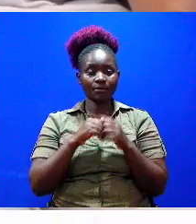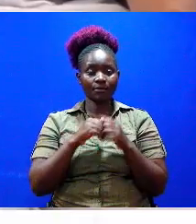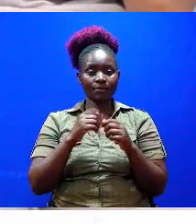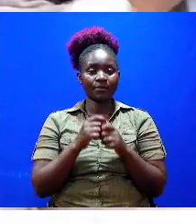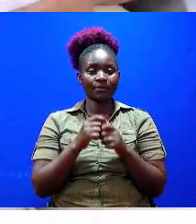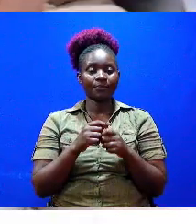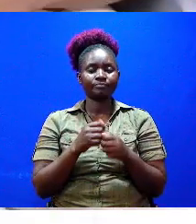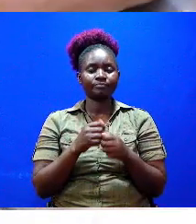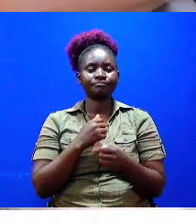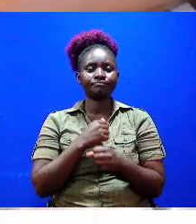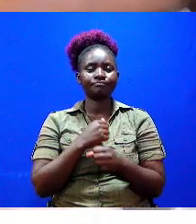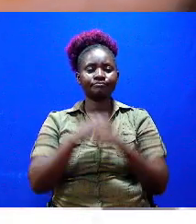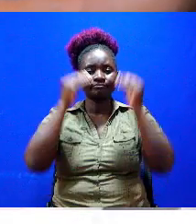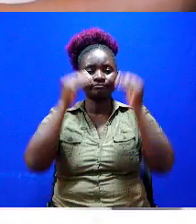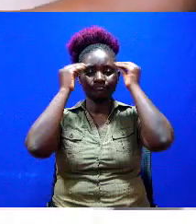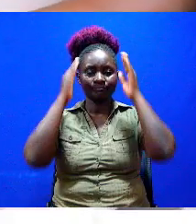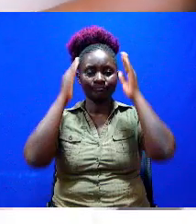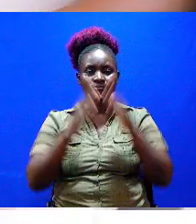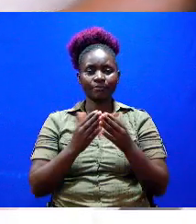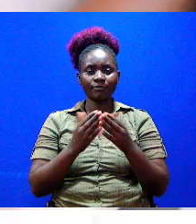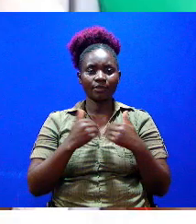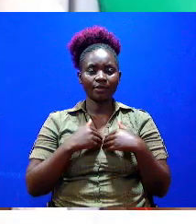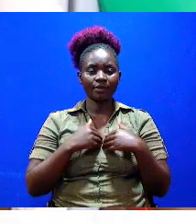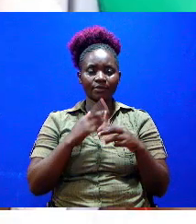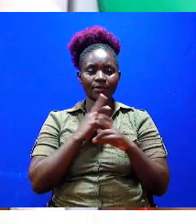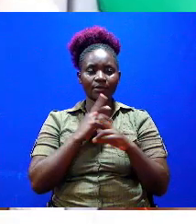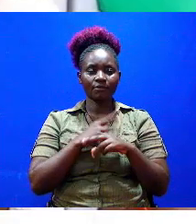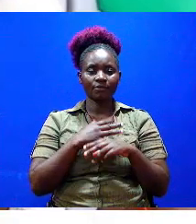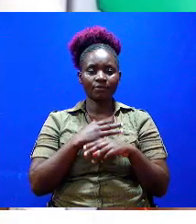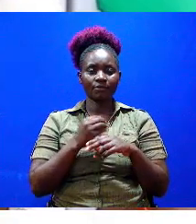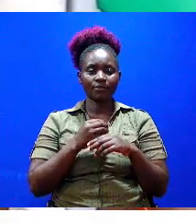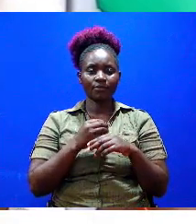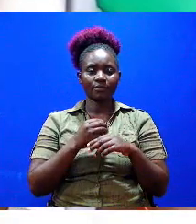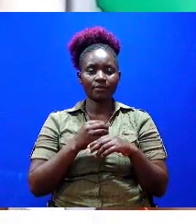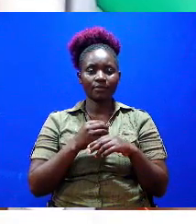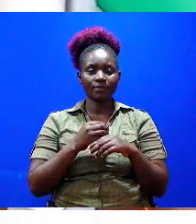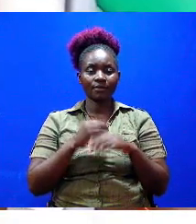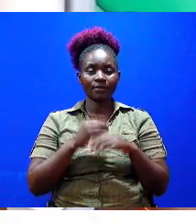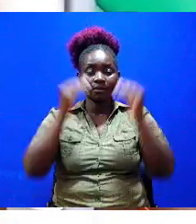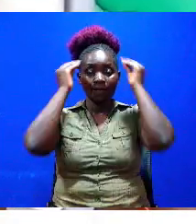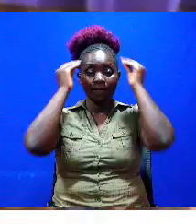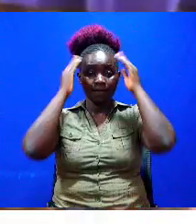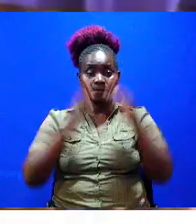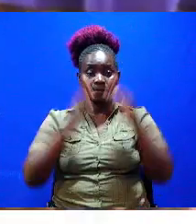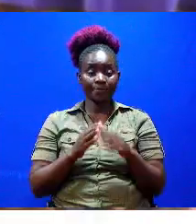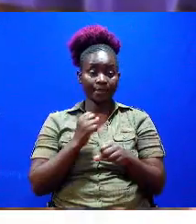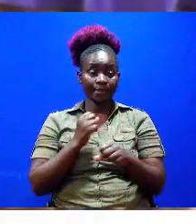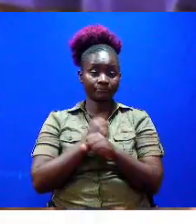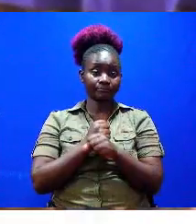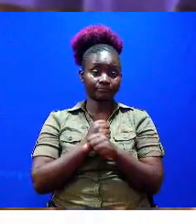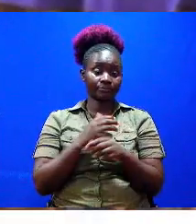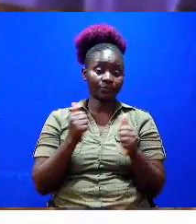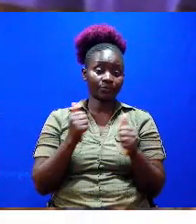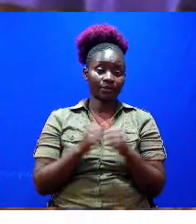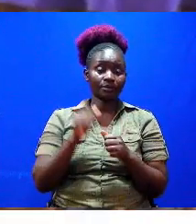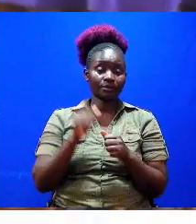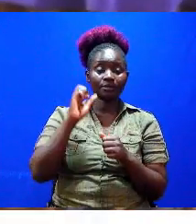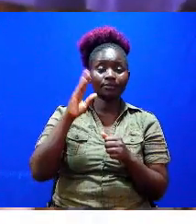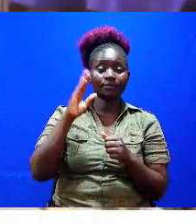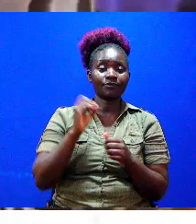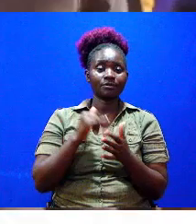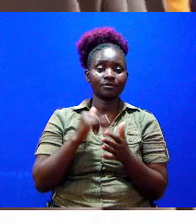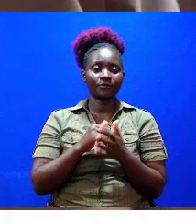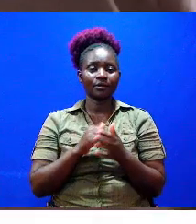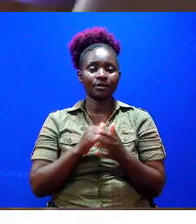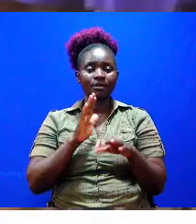koboko enga kibale ase rusana kugania aborki gwabo kwebwatabuya OCBC is a good program